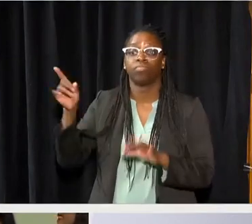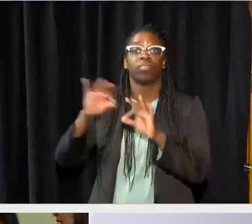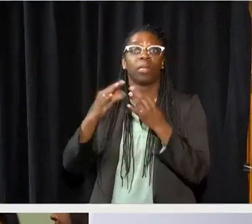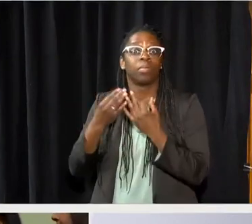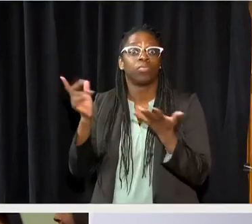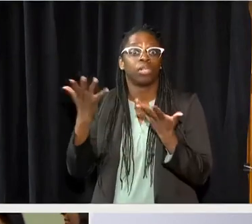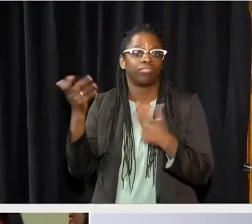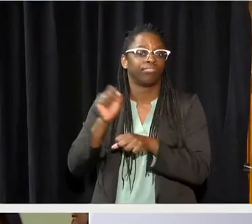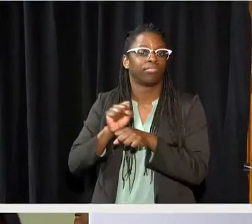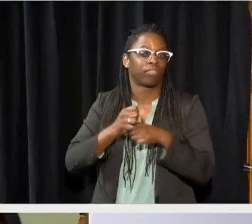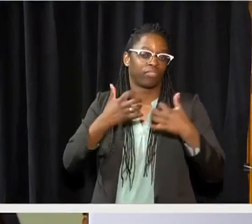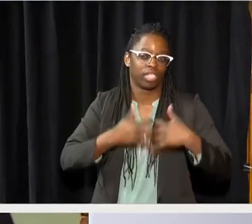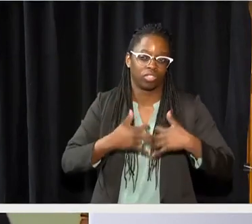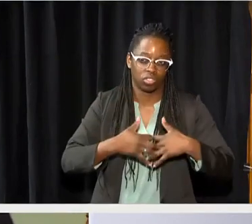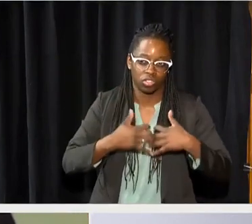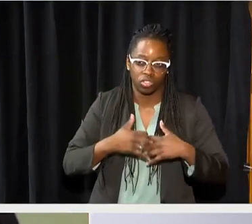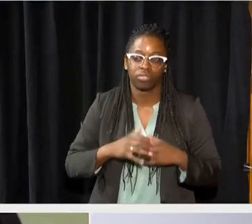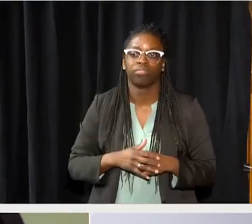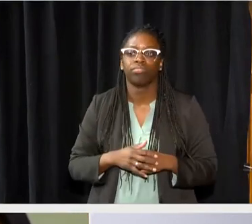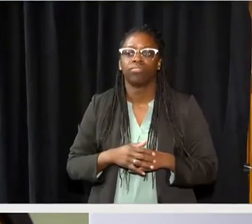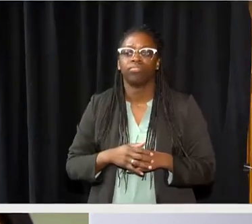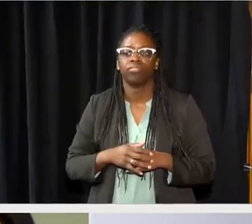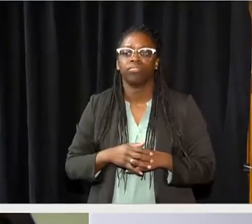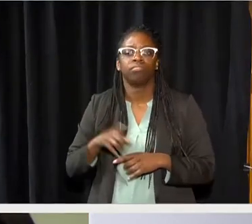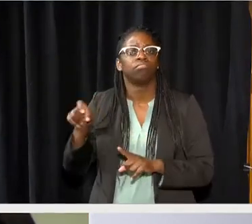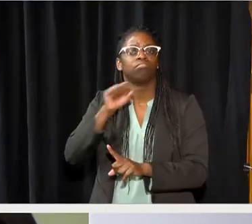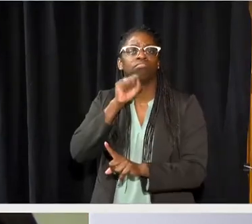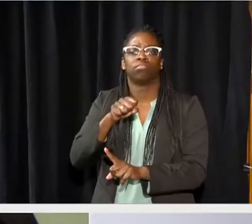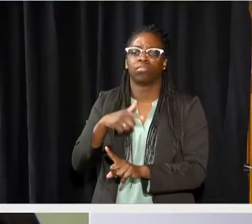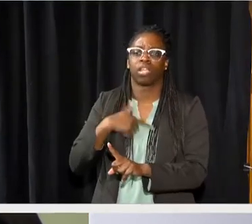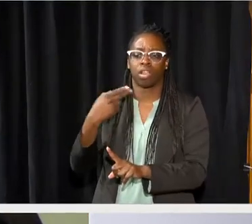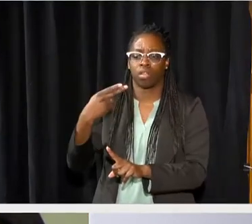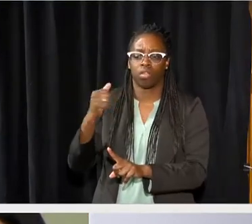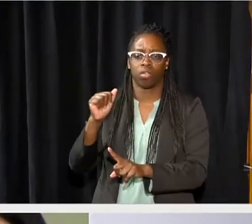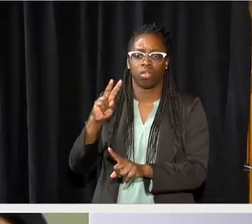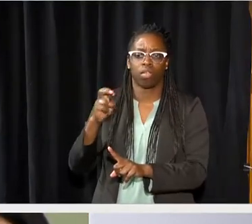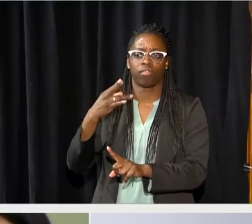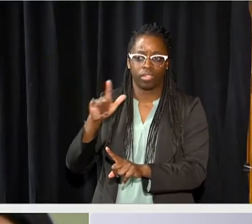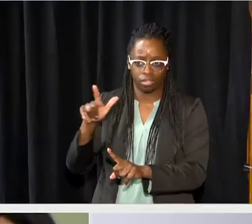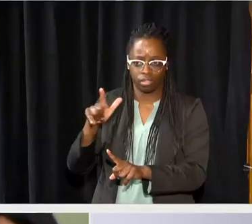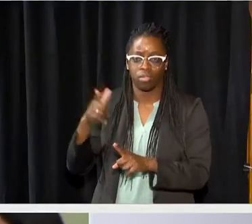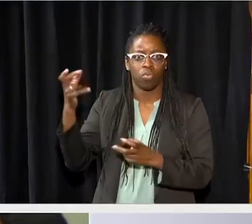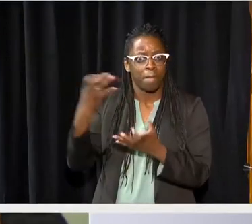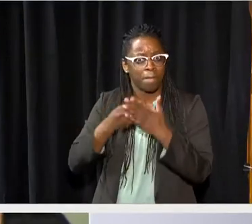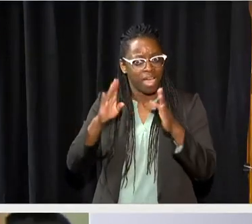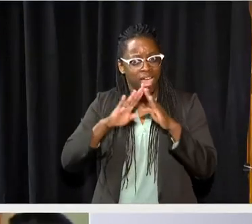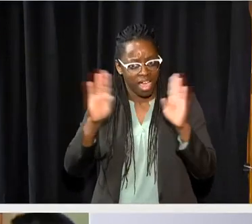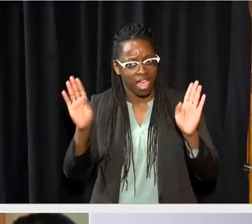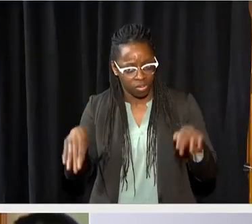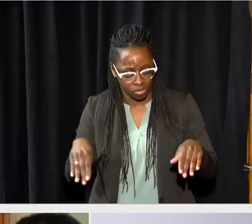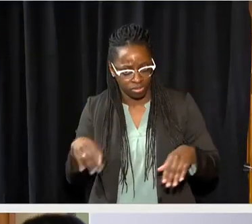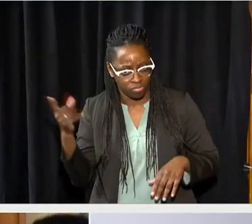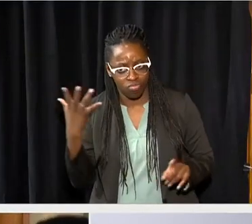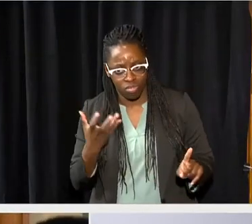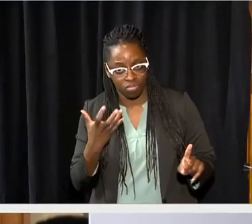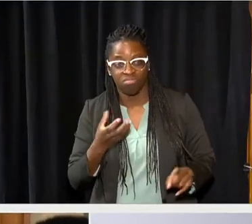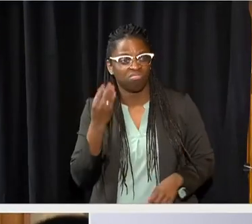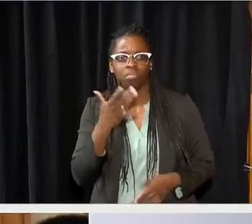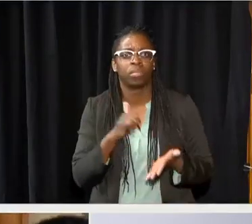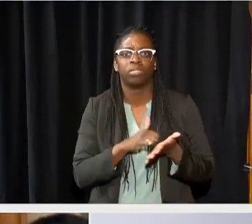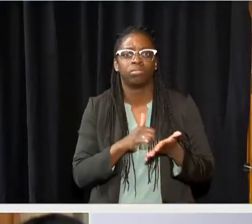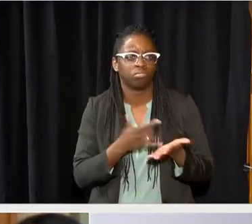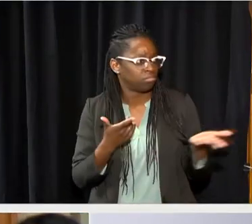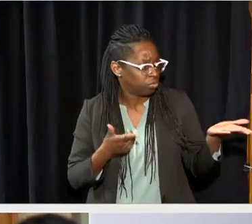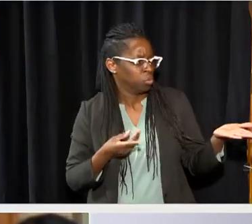early educator. They love Haverhill, and they wanted to buy their first home there. But with the prices, what they are,